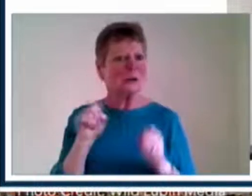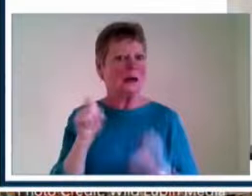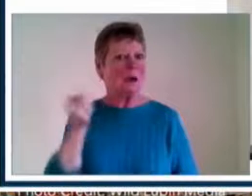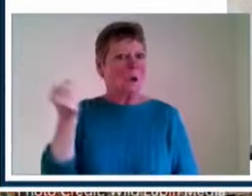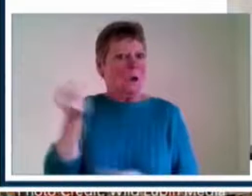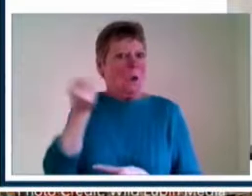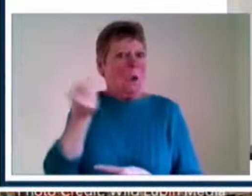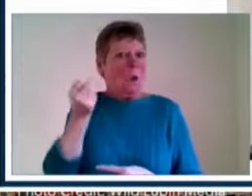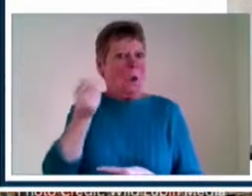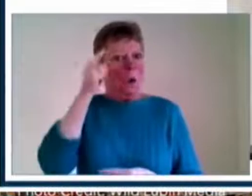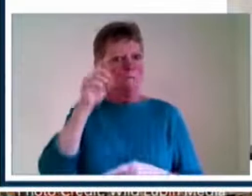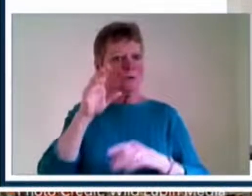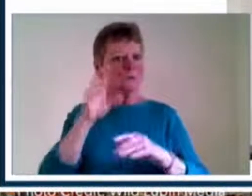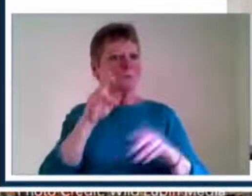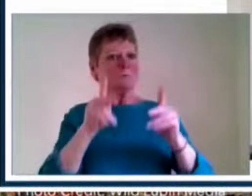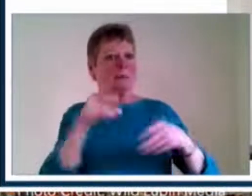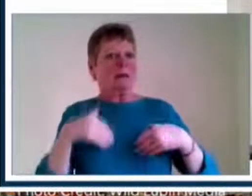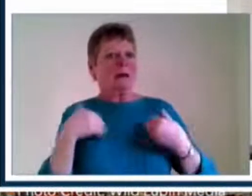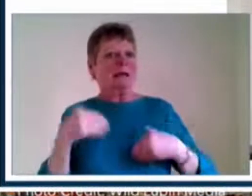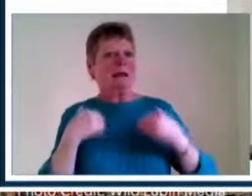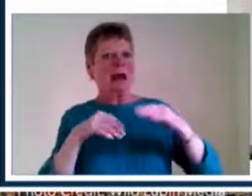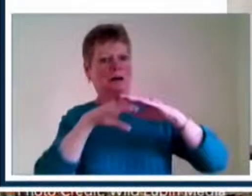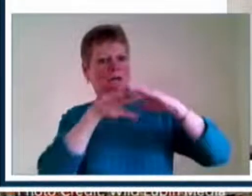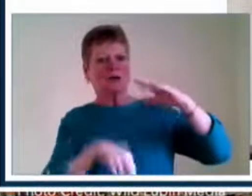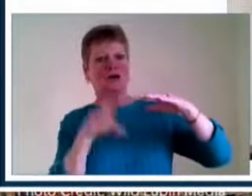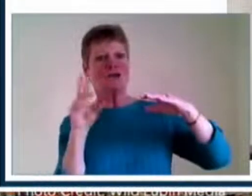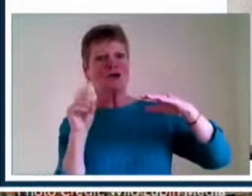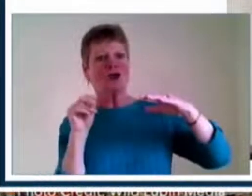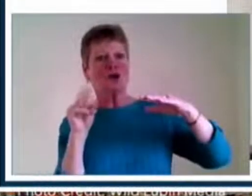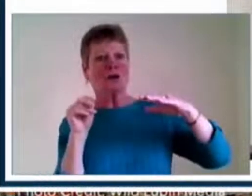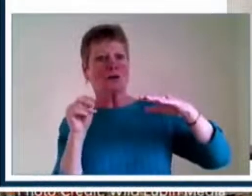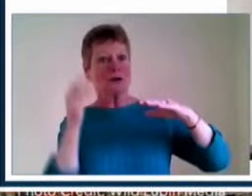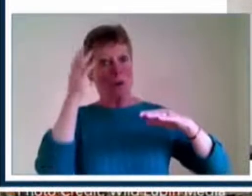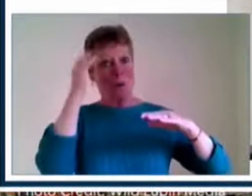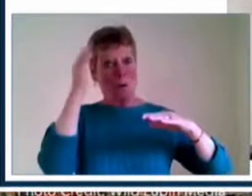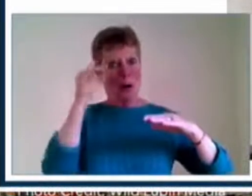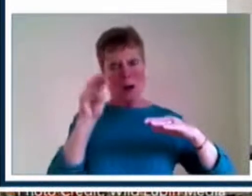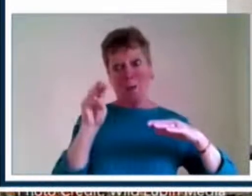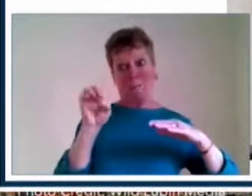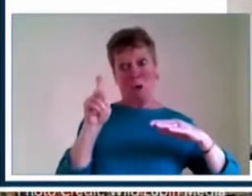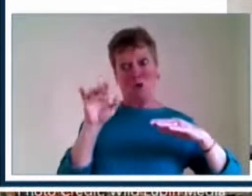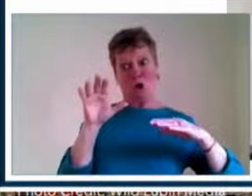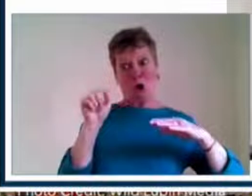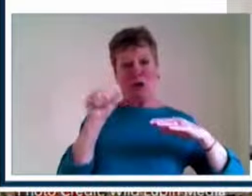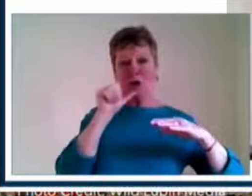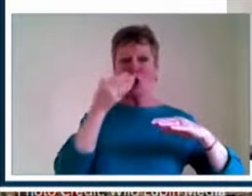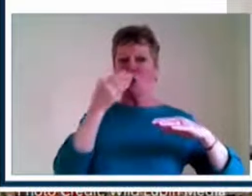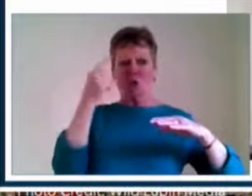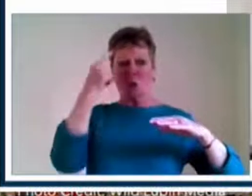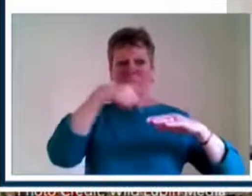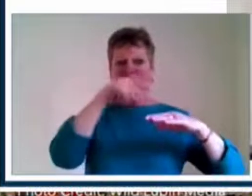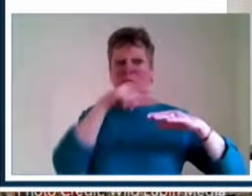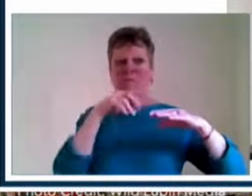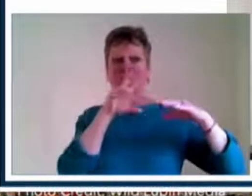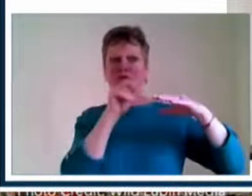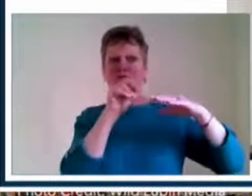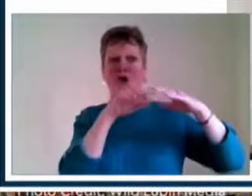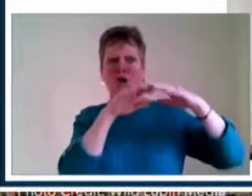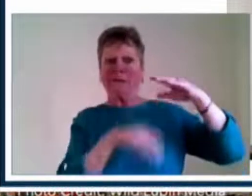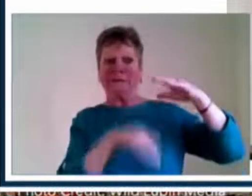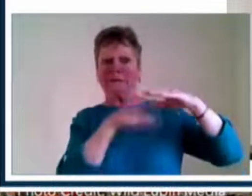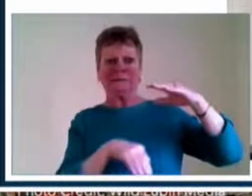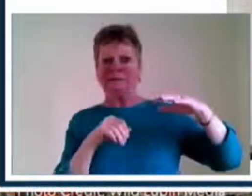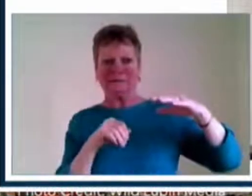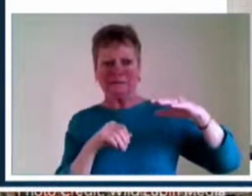the age of 30, since Moderna was not recommended for that age group. And I know that there were some people hesitant to